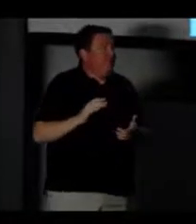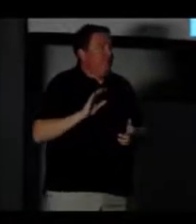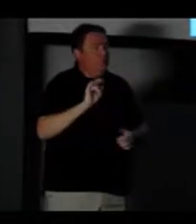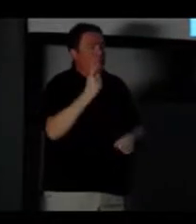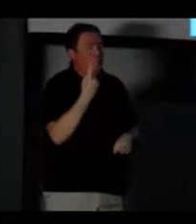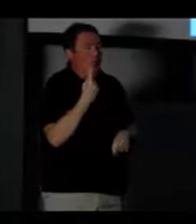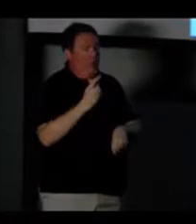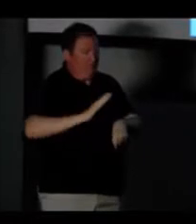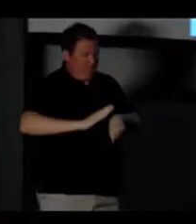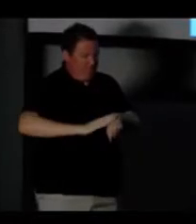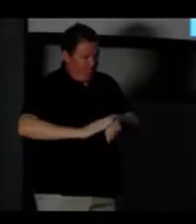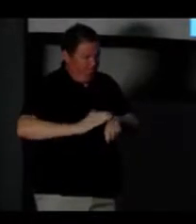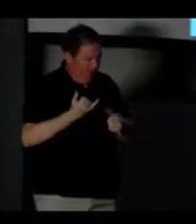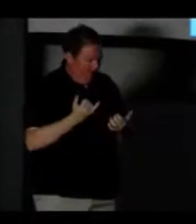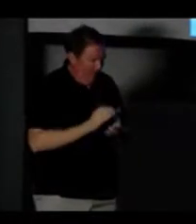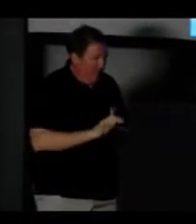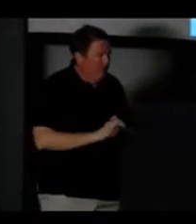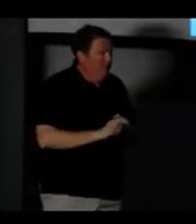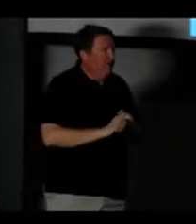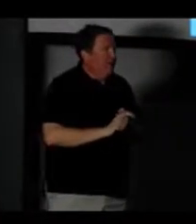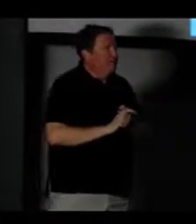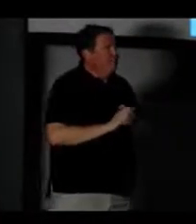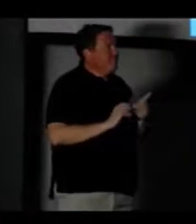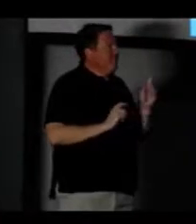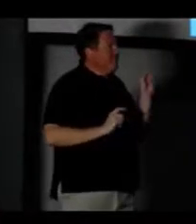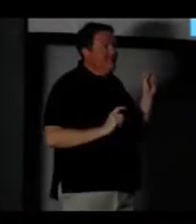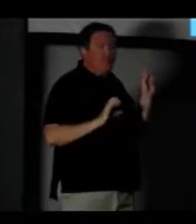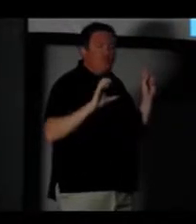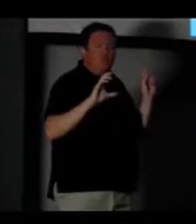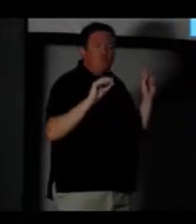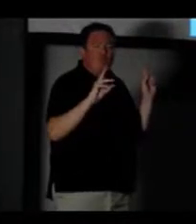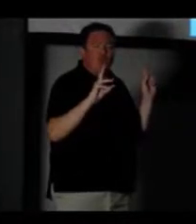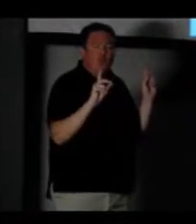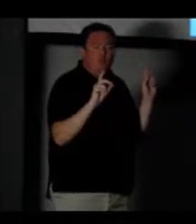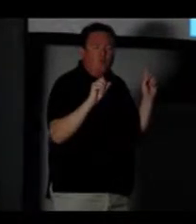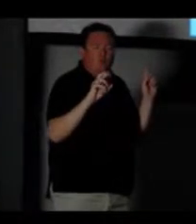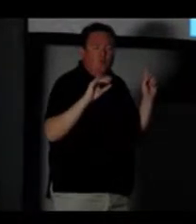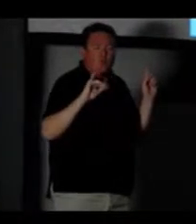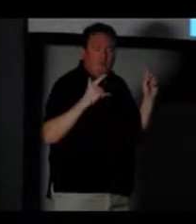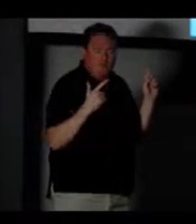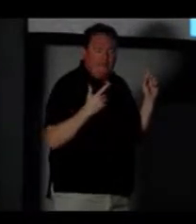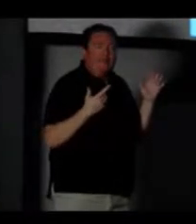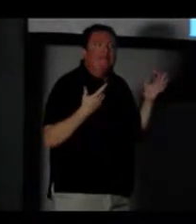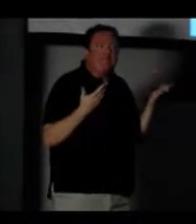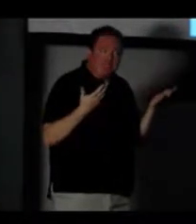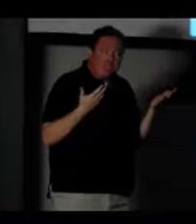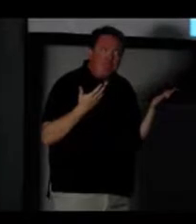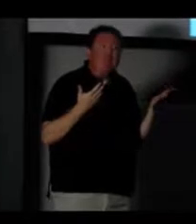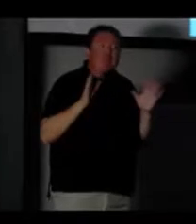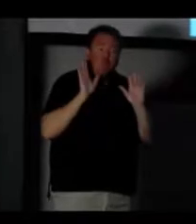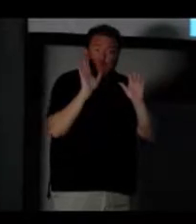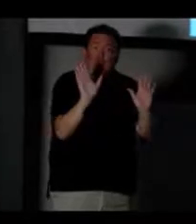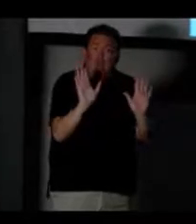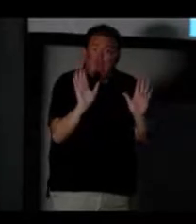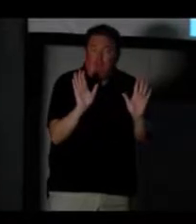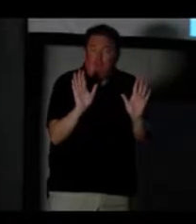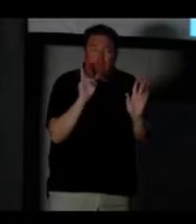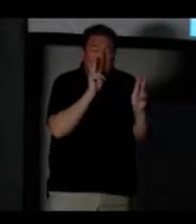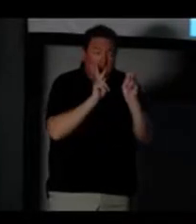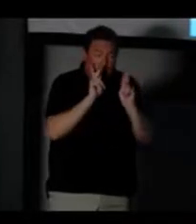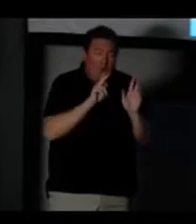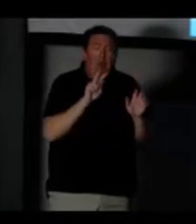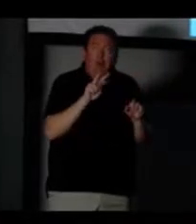caution right now, it would be, I think these sort of crowdsourcing projects, for us at least, have been fantastic of getting people interested in